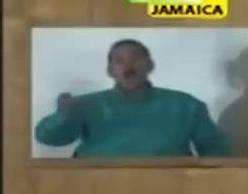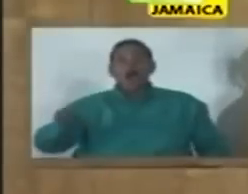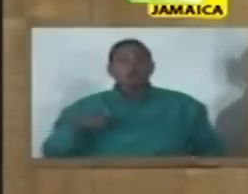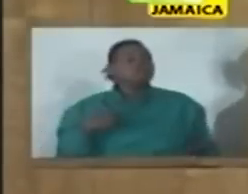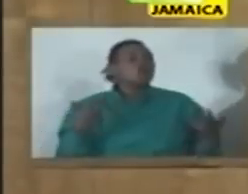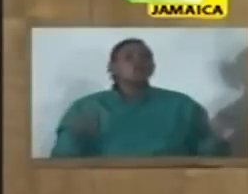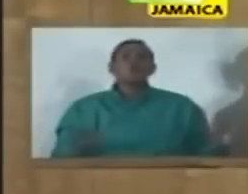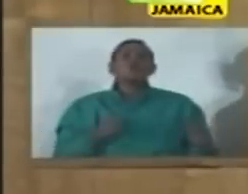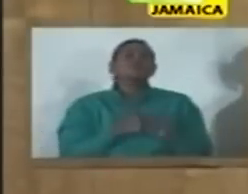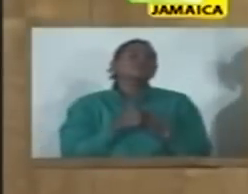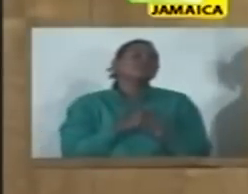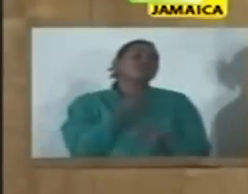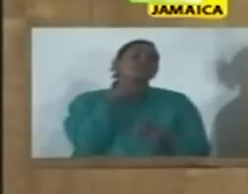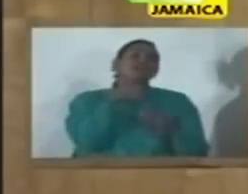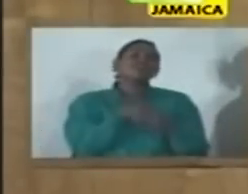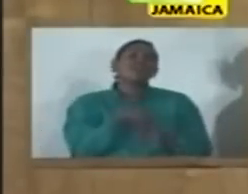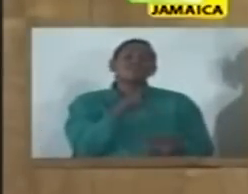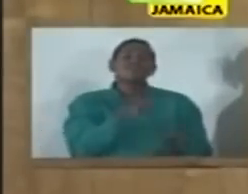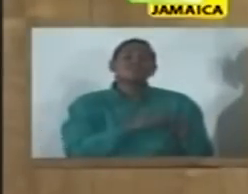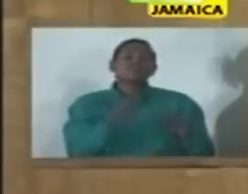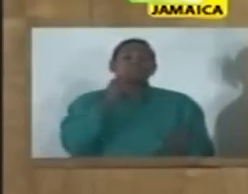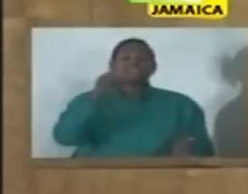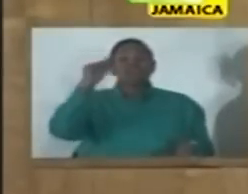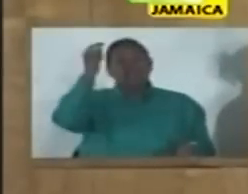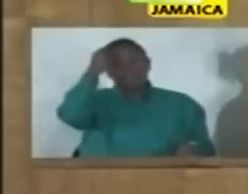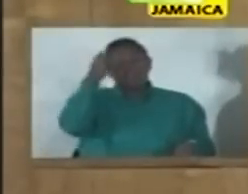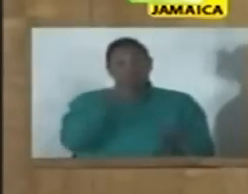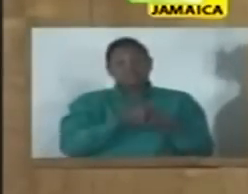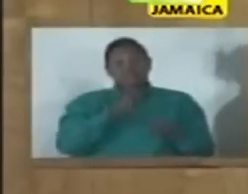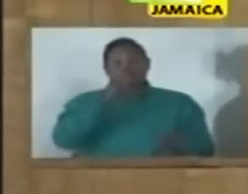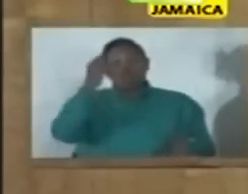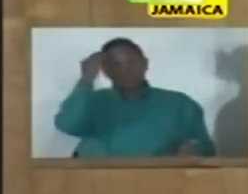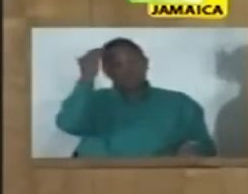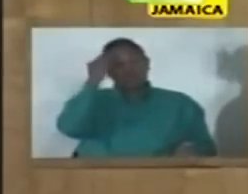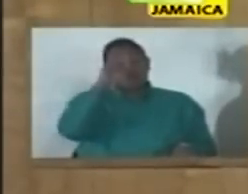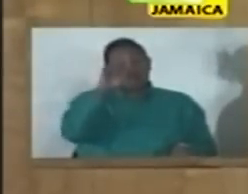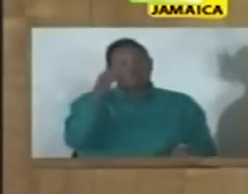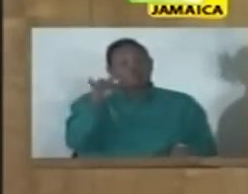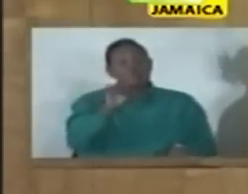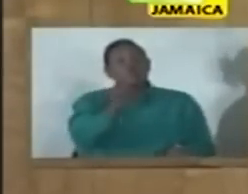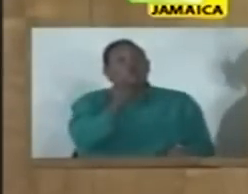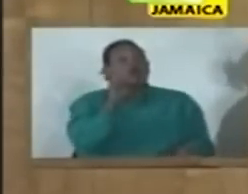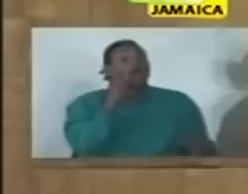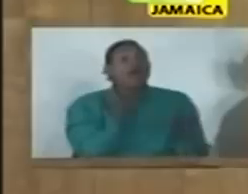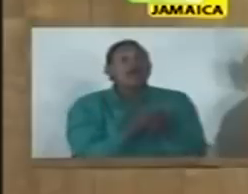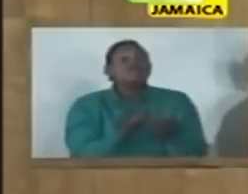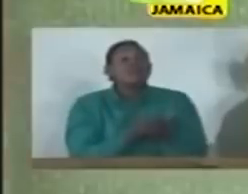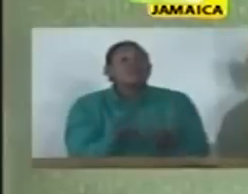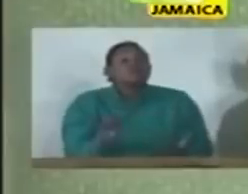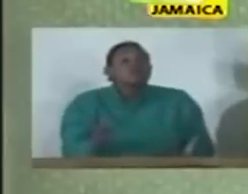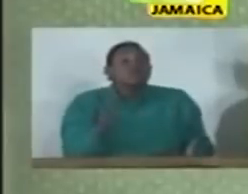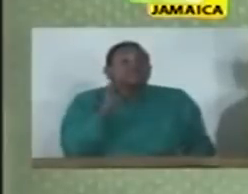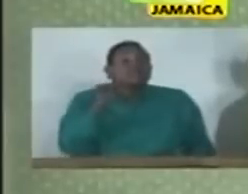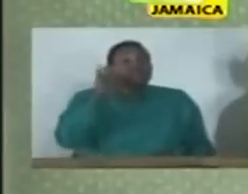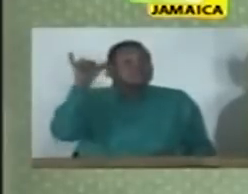really want to get involved in it, but you said the government was aware from 2018. Where is that evidence? The minister says yesterday the Minister of Foreign Affairs... The Minister speaks for